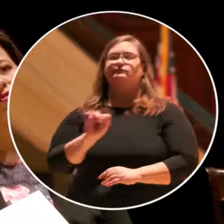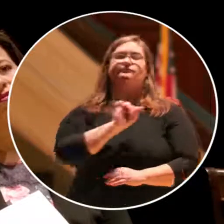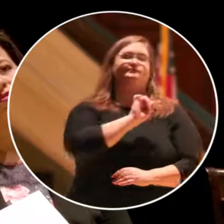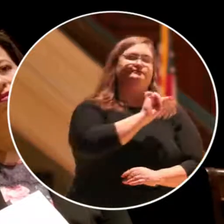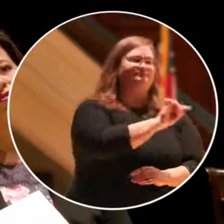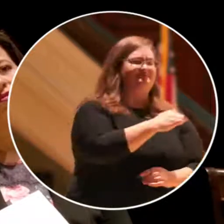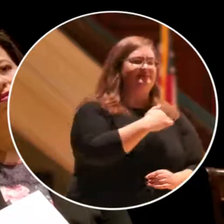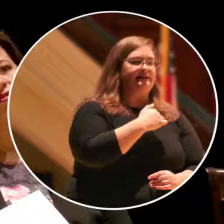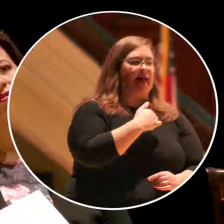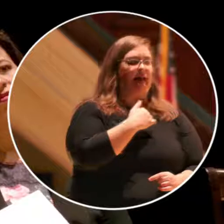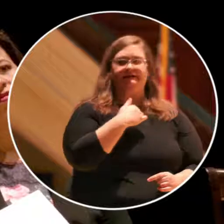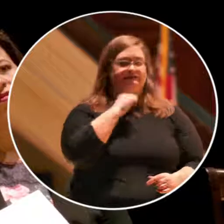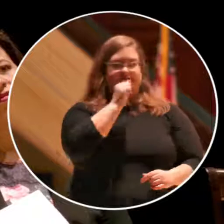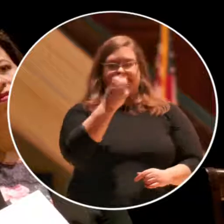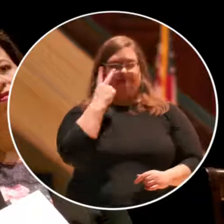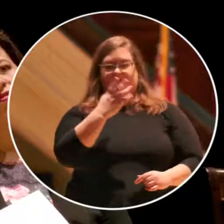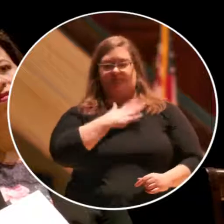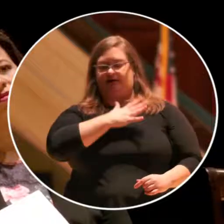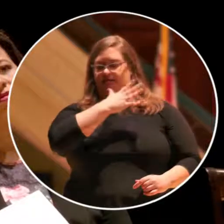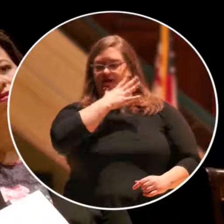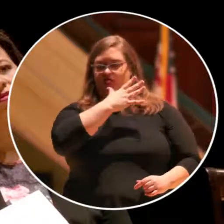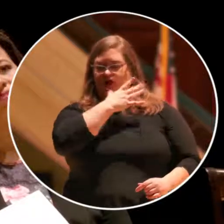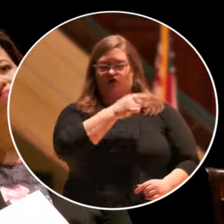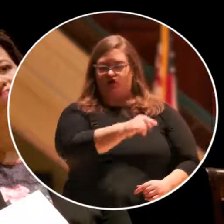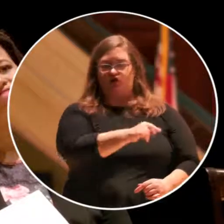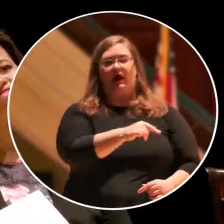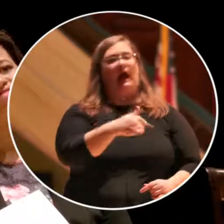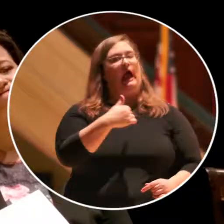my mother again outside of a courtroom until I was 21.